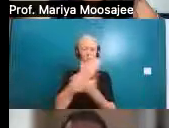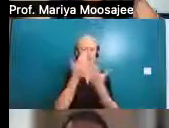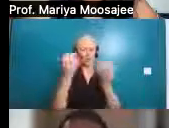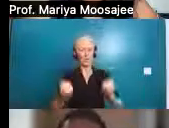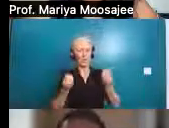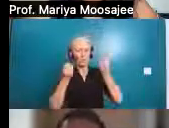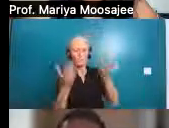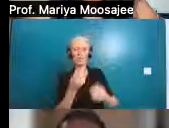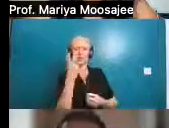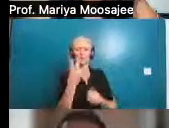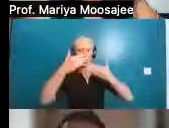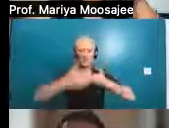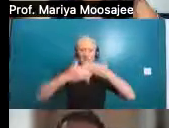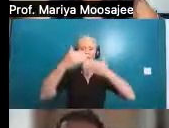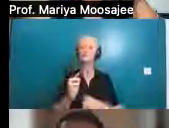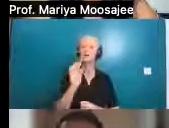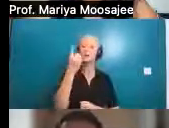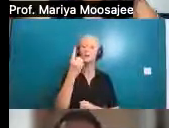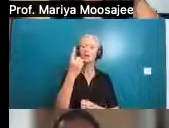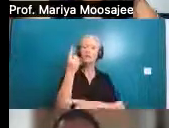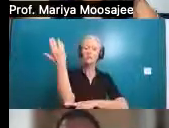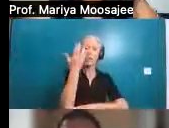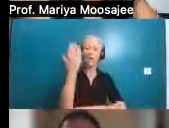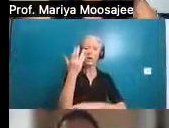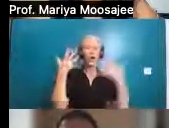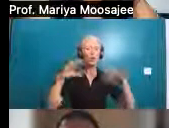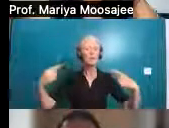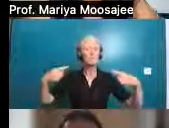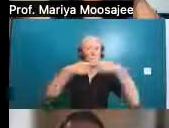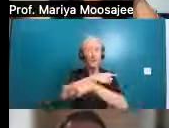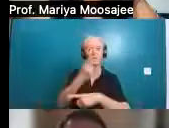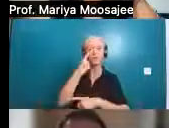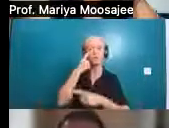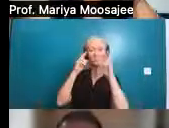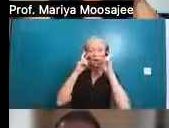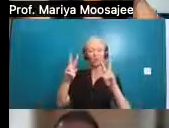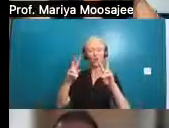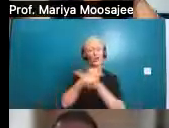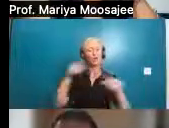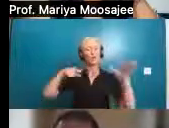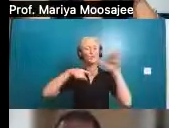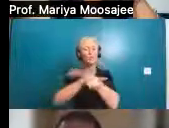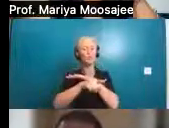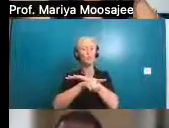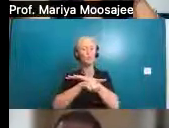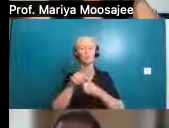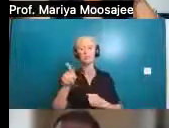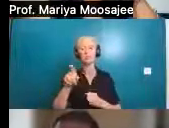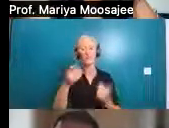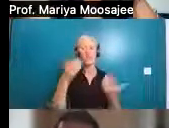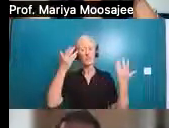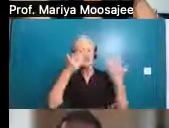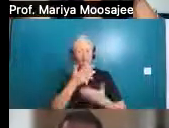Ushers. If you missed the first webinar, you can watch it on the Retina UK YouTube channel. We're really pleased to have with us this evening Professor